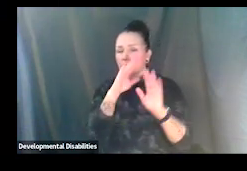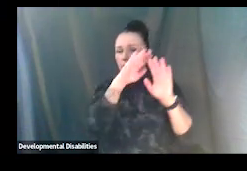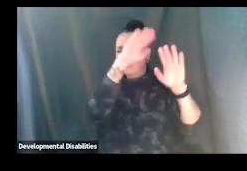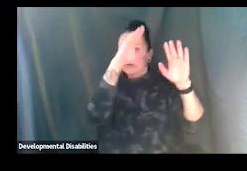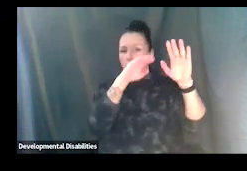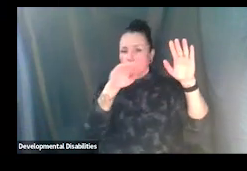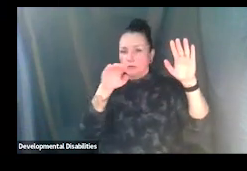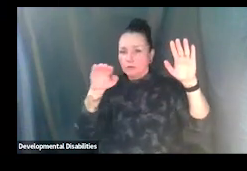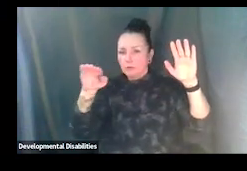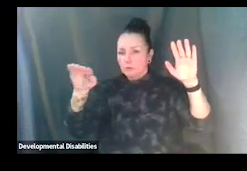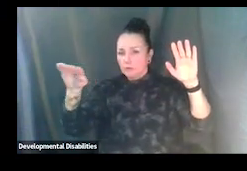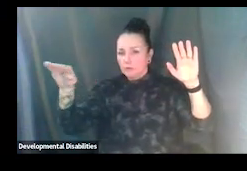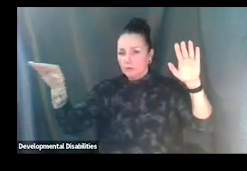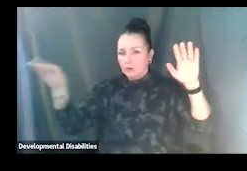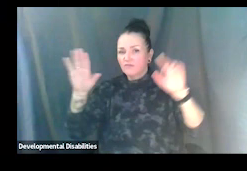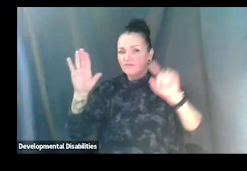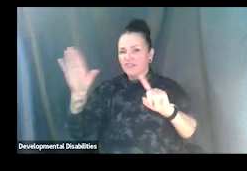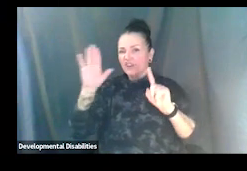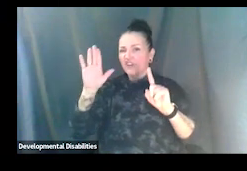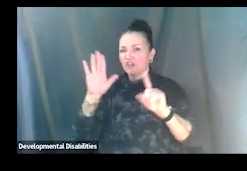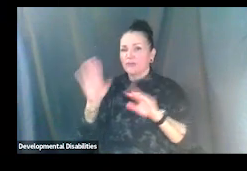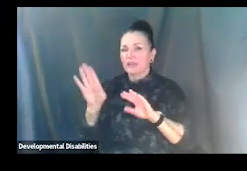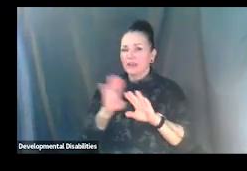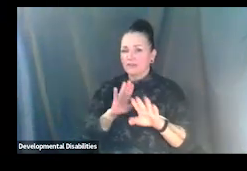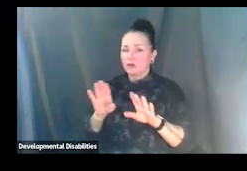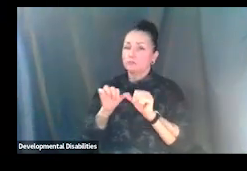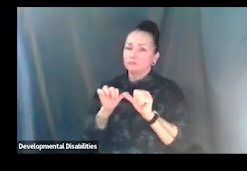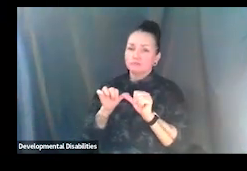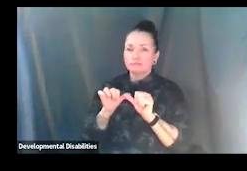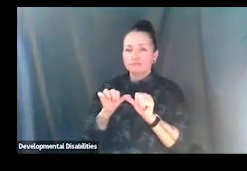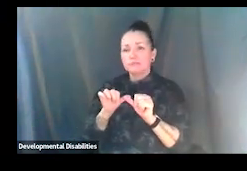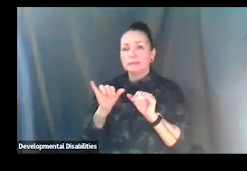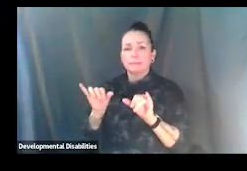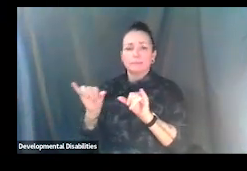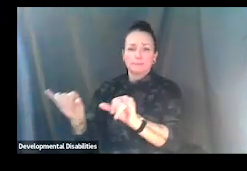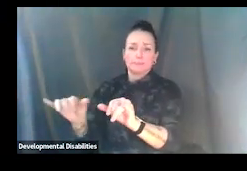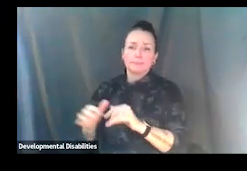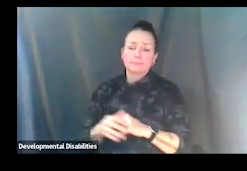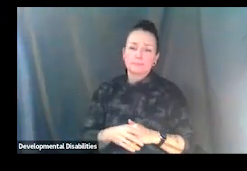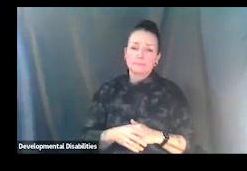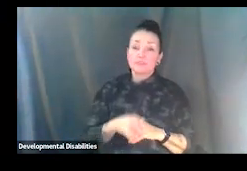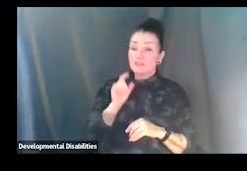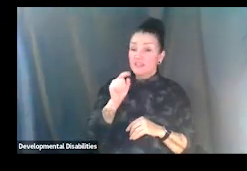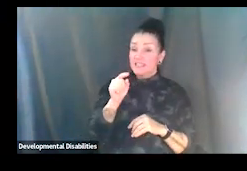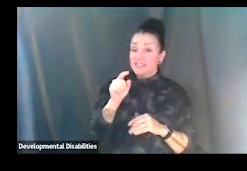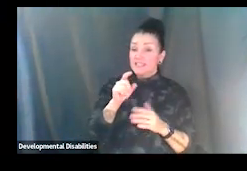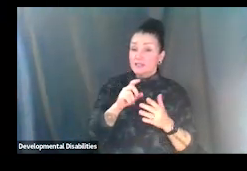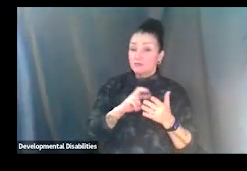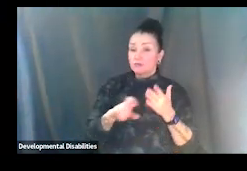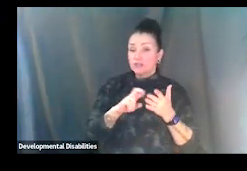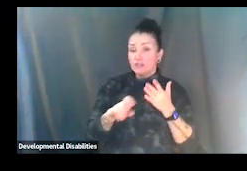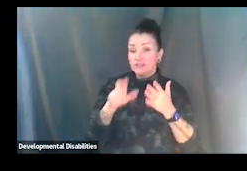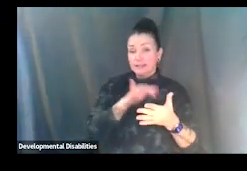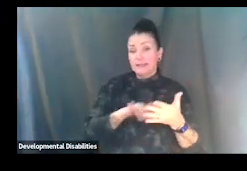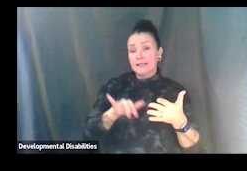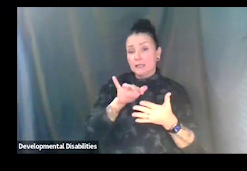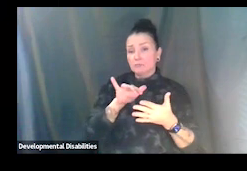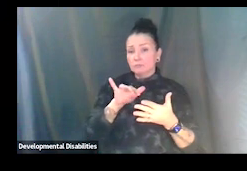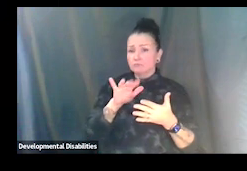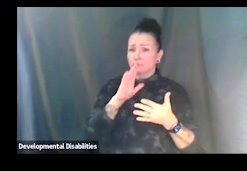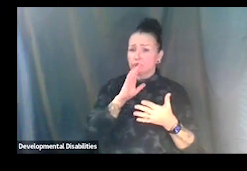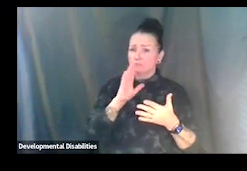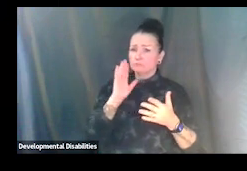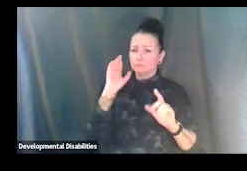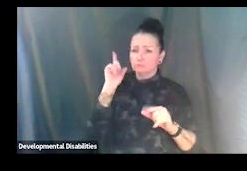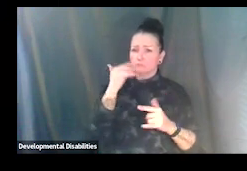significant increase in behavioral problems. So I think what the study is really elegant in a lot of ways, because they showed that risperidone is helpful in the short